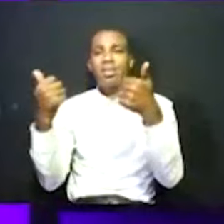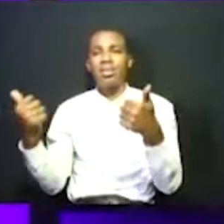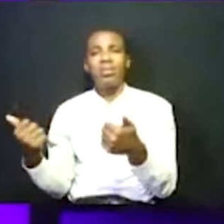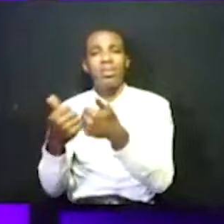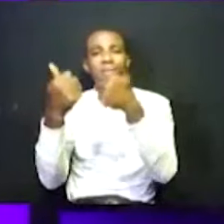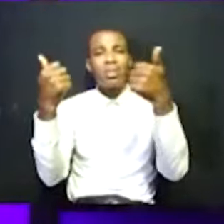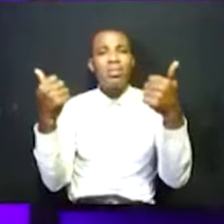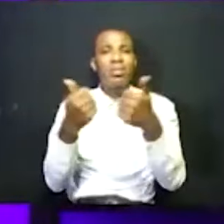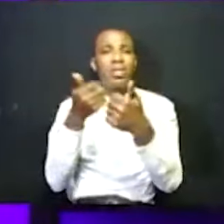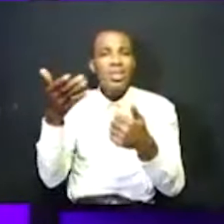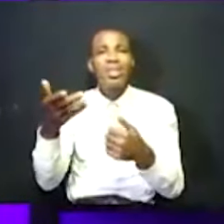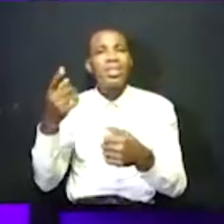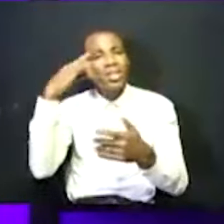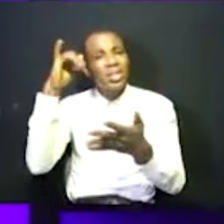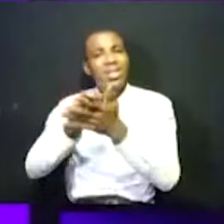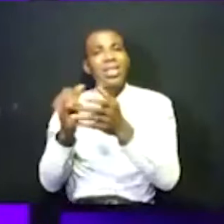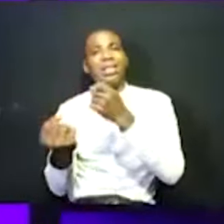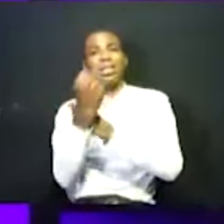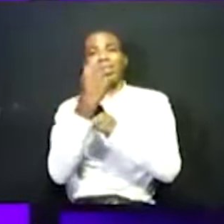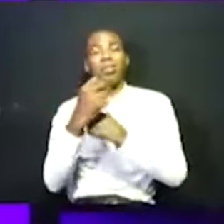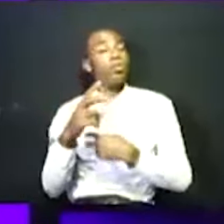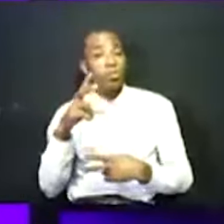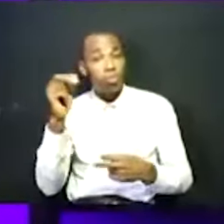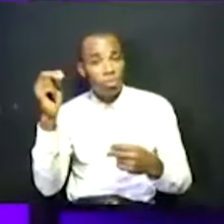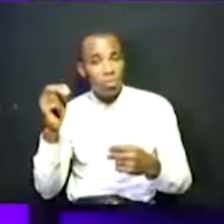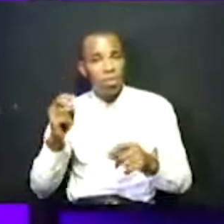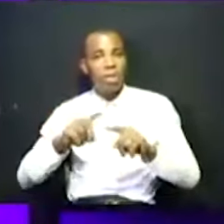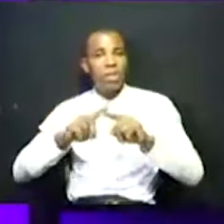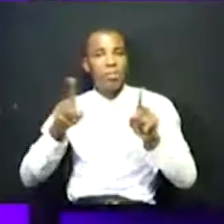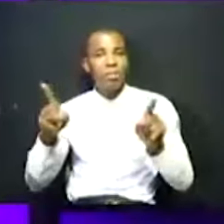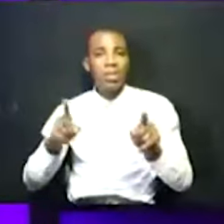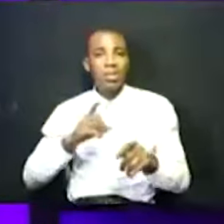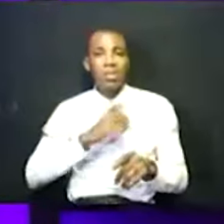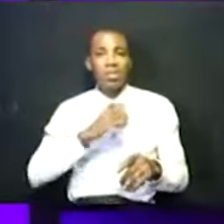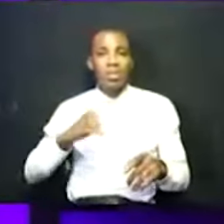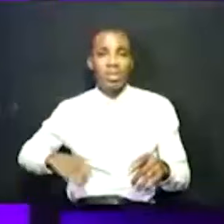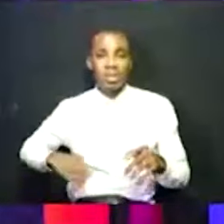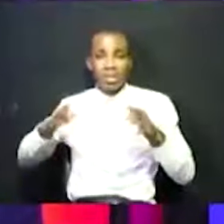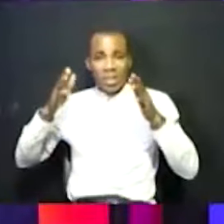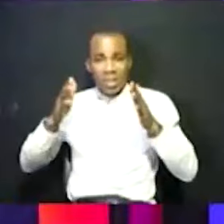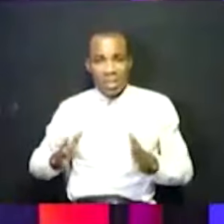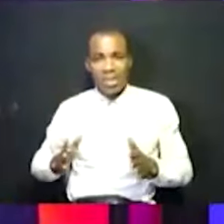insurmountable. But Christians are not being true witnesses of the